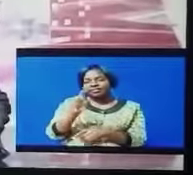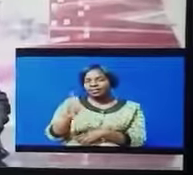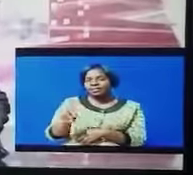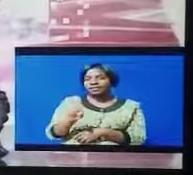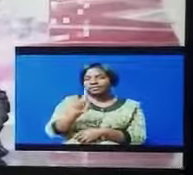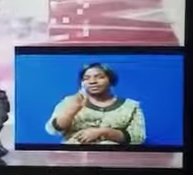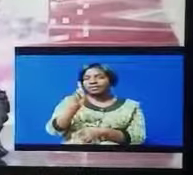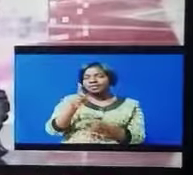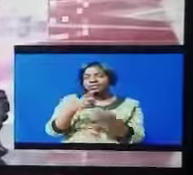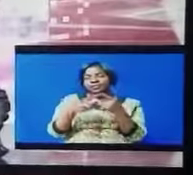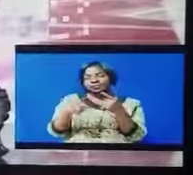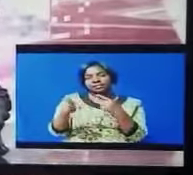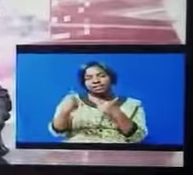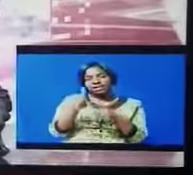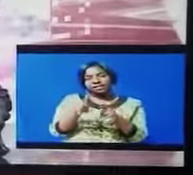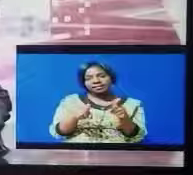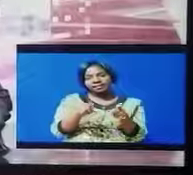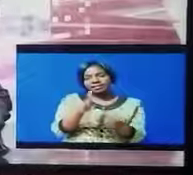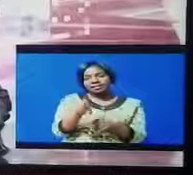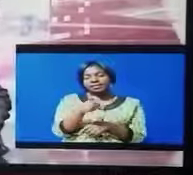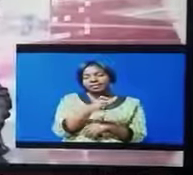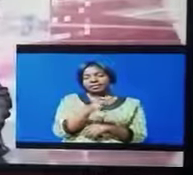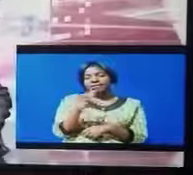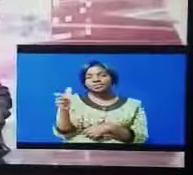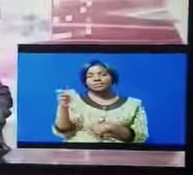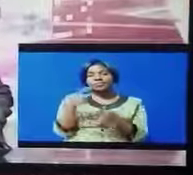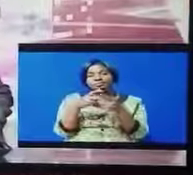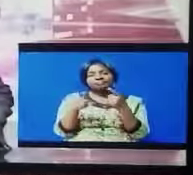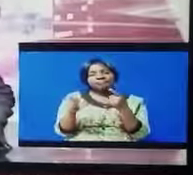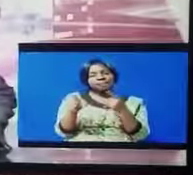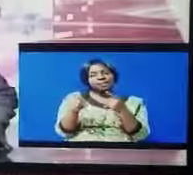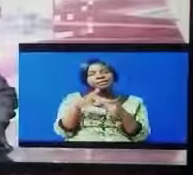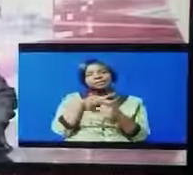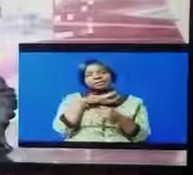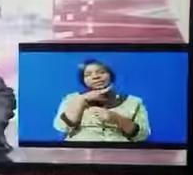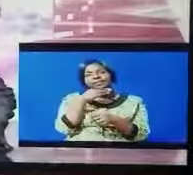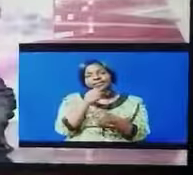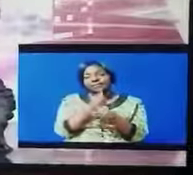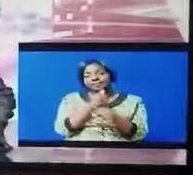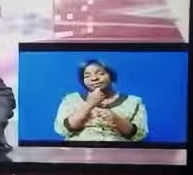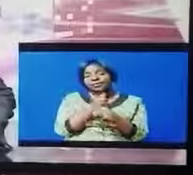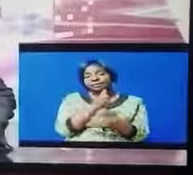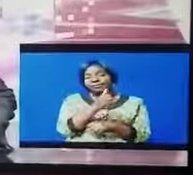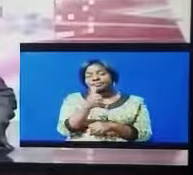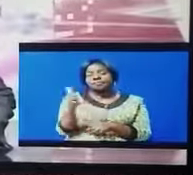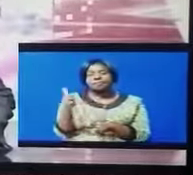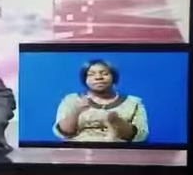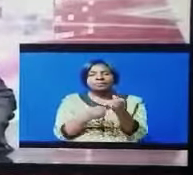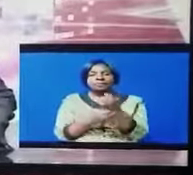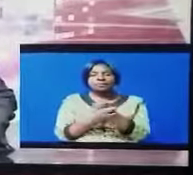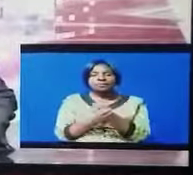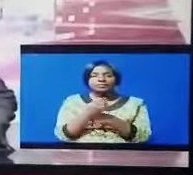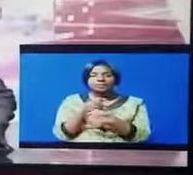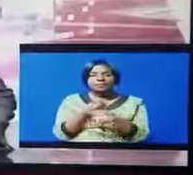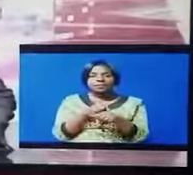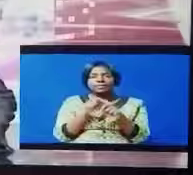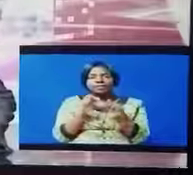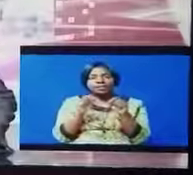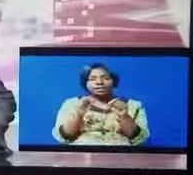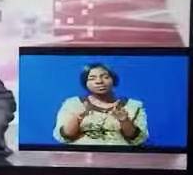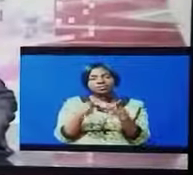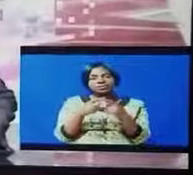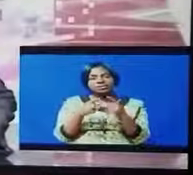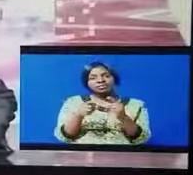that they regain their mobility and dignity to be productive. Speaking during the launch, Naidu said this was part of a